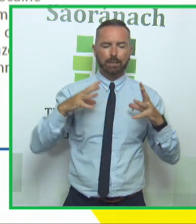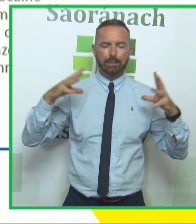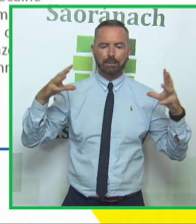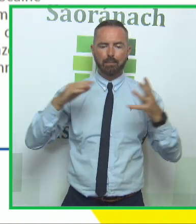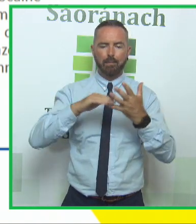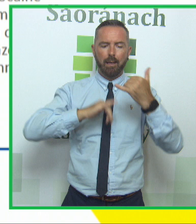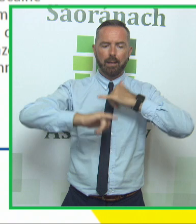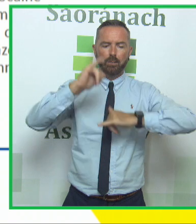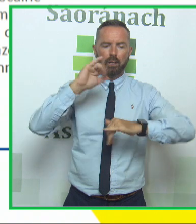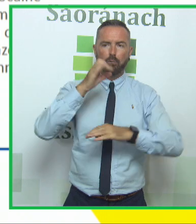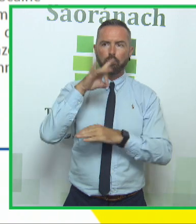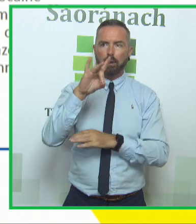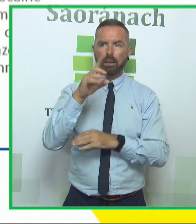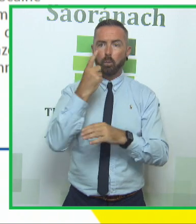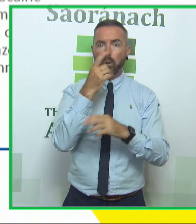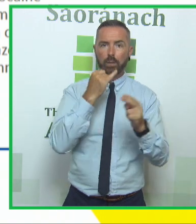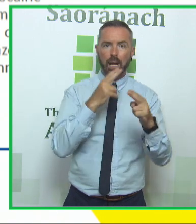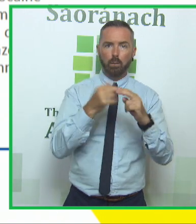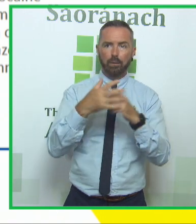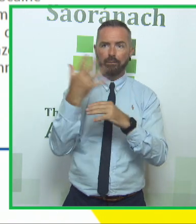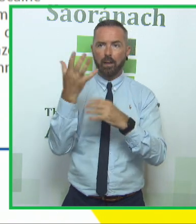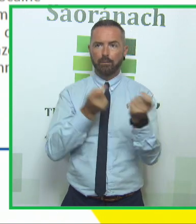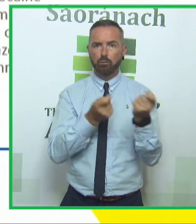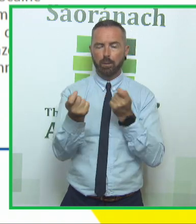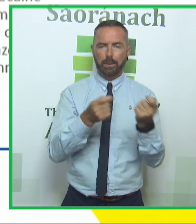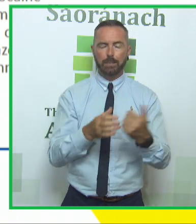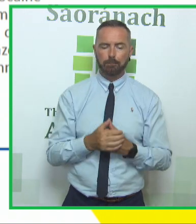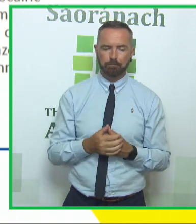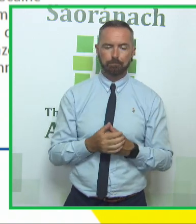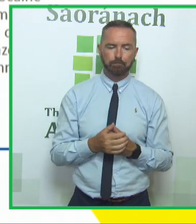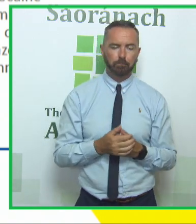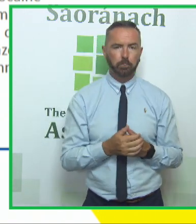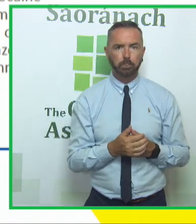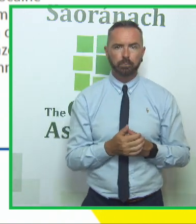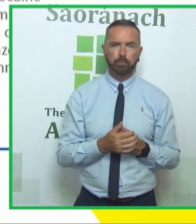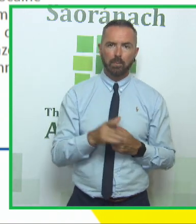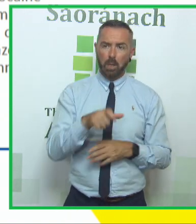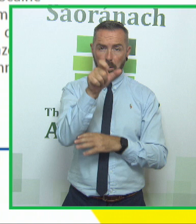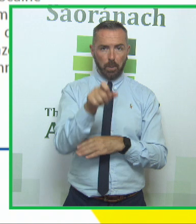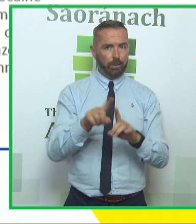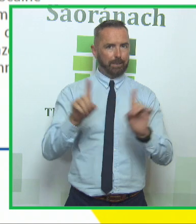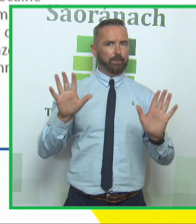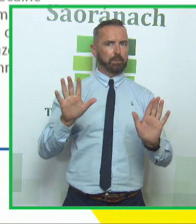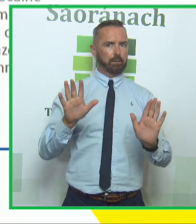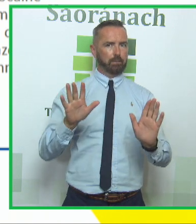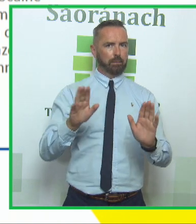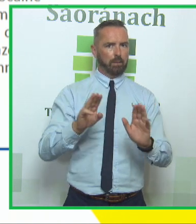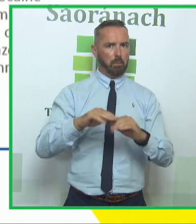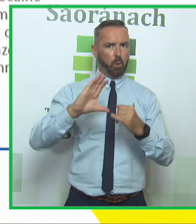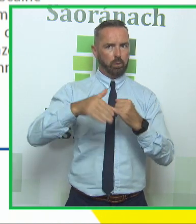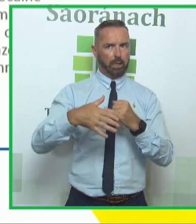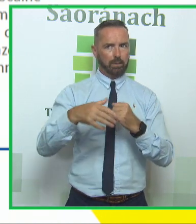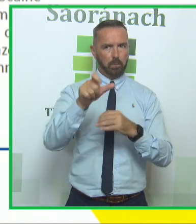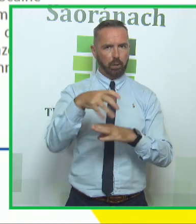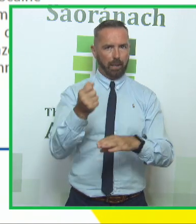year crack accounted for 1 in every 5 cocaine treatments that we saw. The profile here is very different. These cases are more likely to be